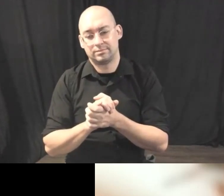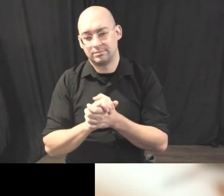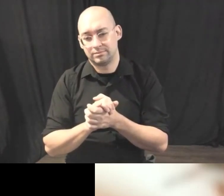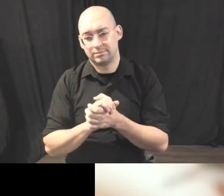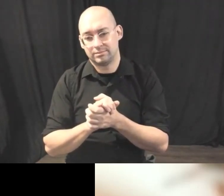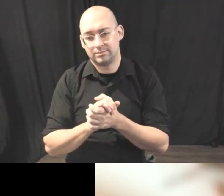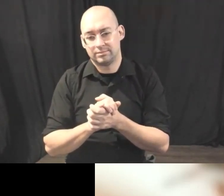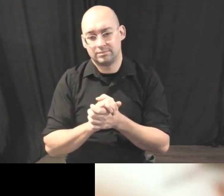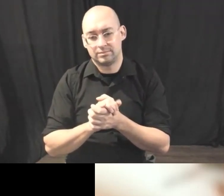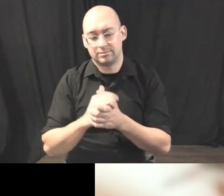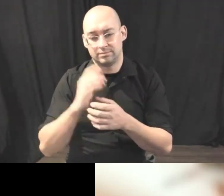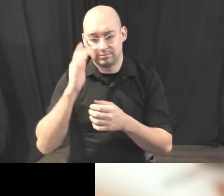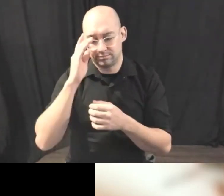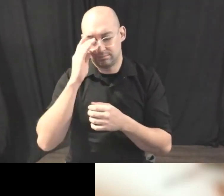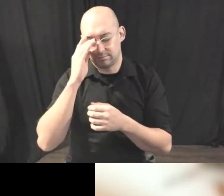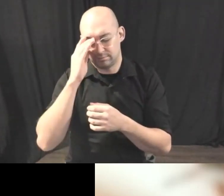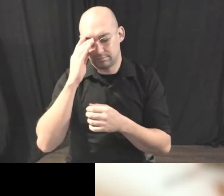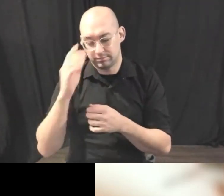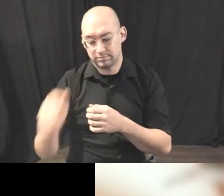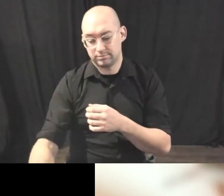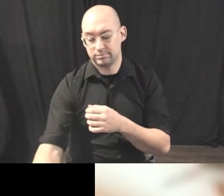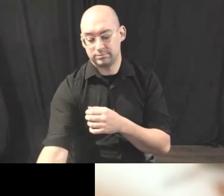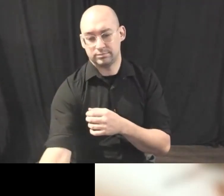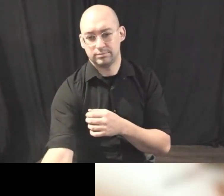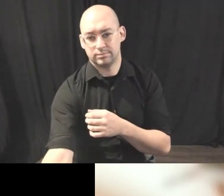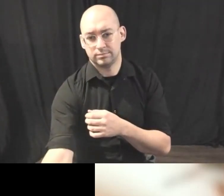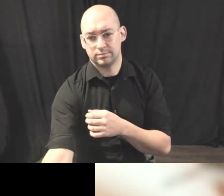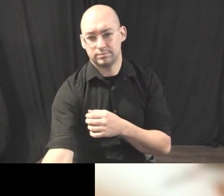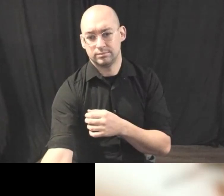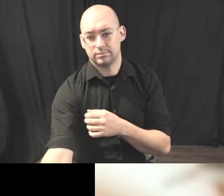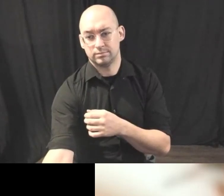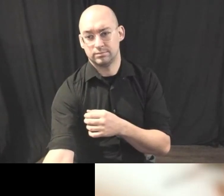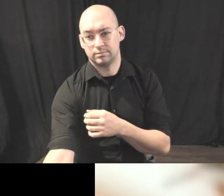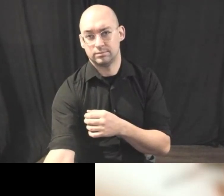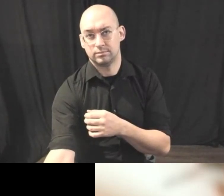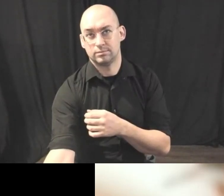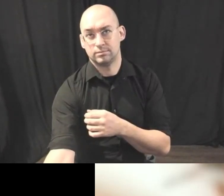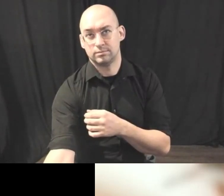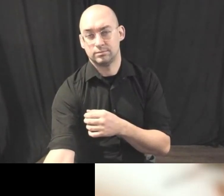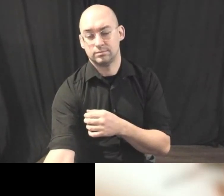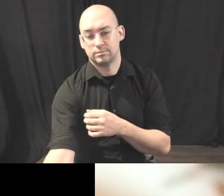just, we definitely hear you. And what we're doing and what we've done with the,